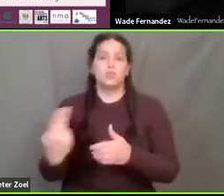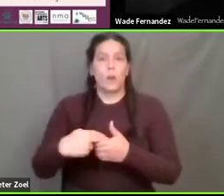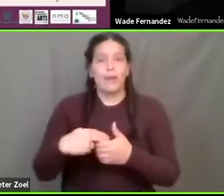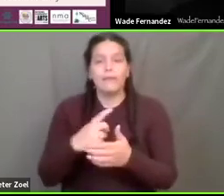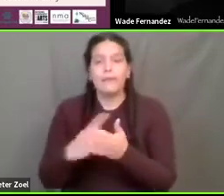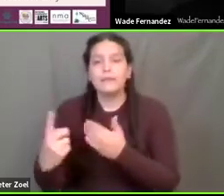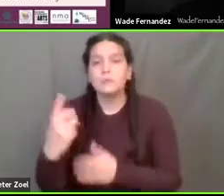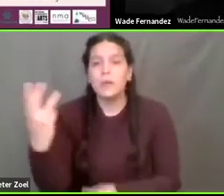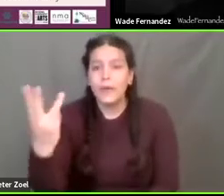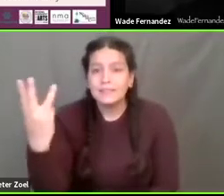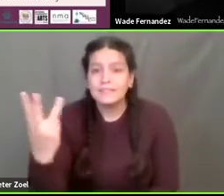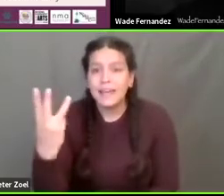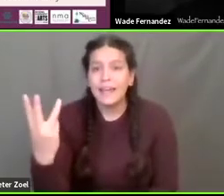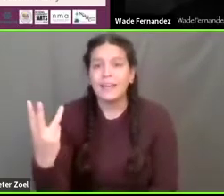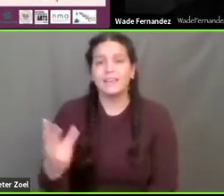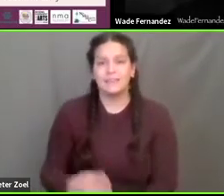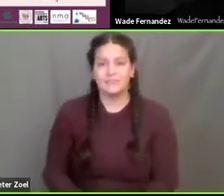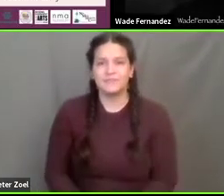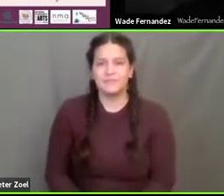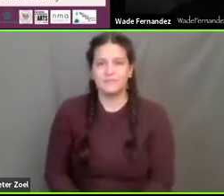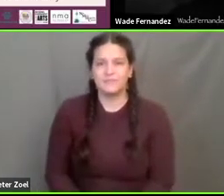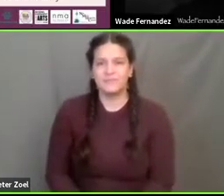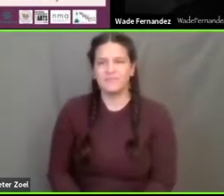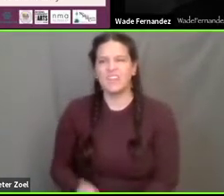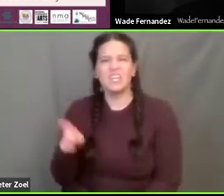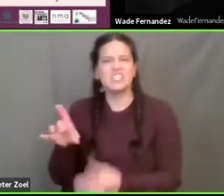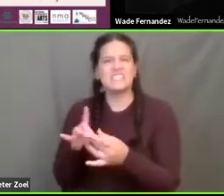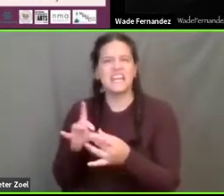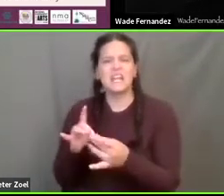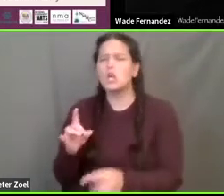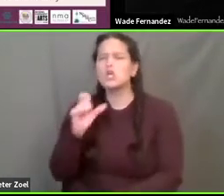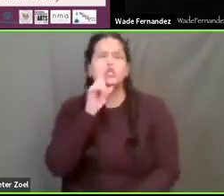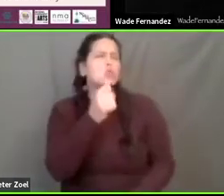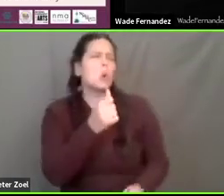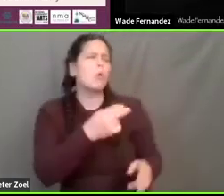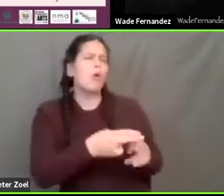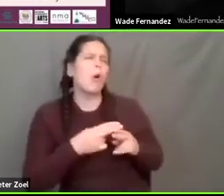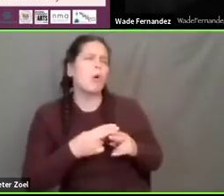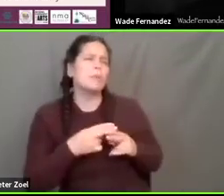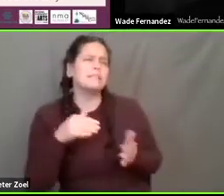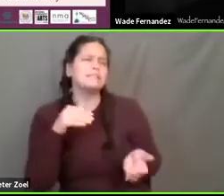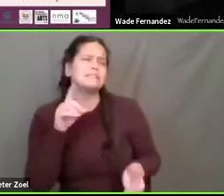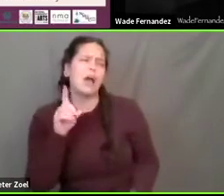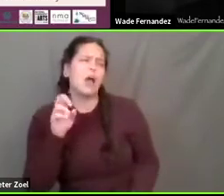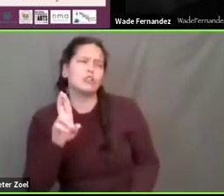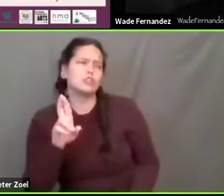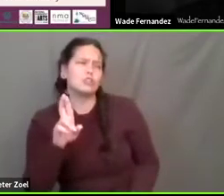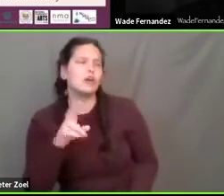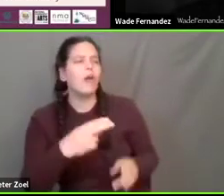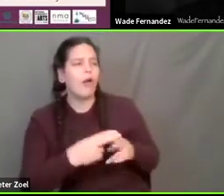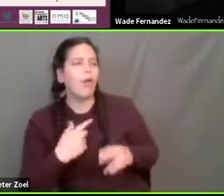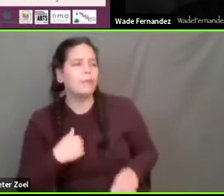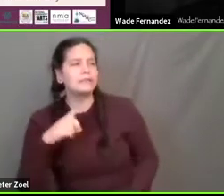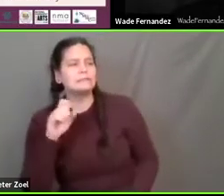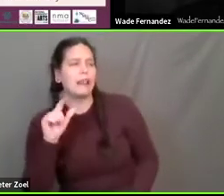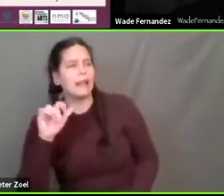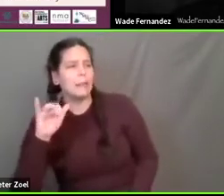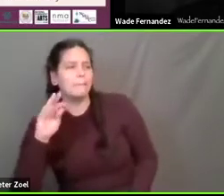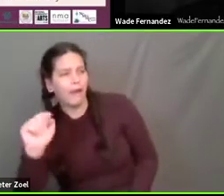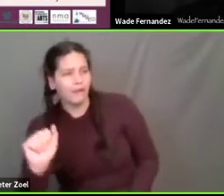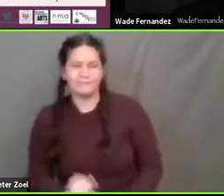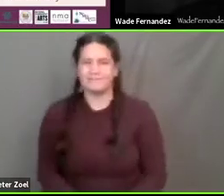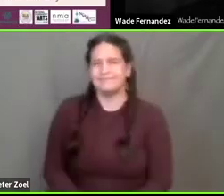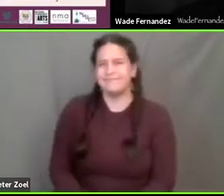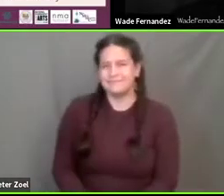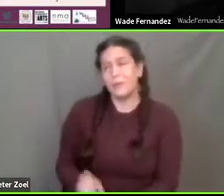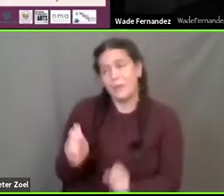Zalima. And she said, don't call me doctor. She said, just call me Zalima. But okay, Zalima, that's cool. And we're also